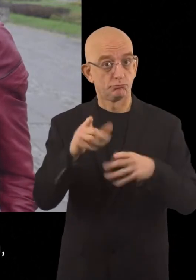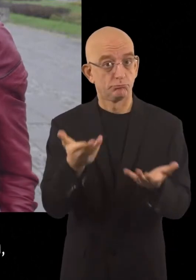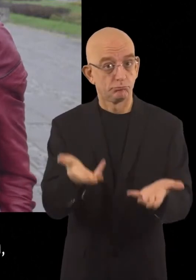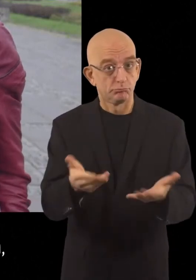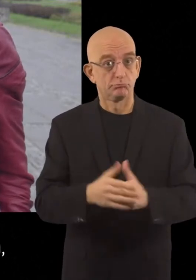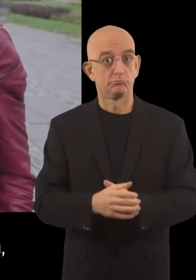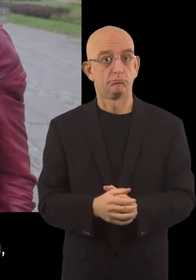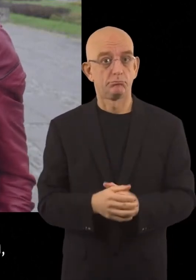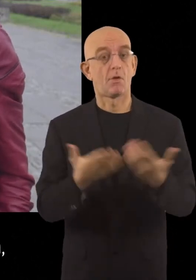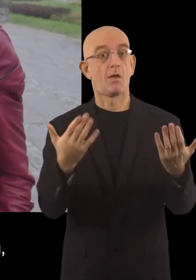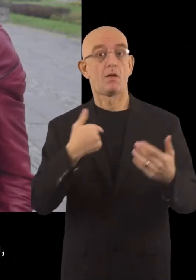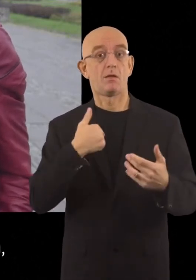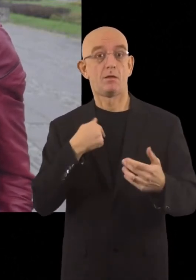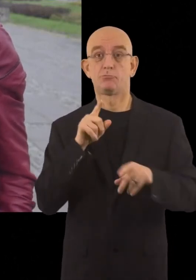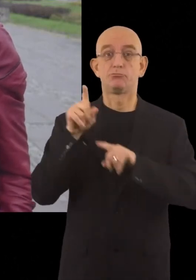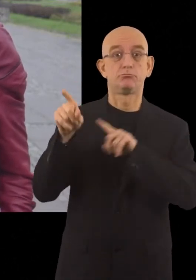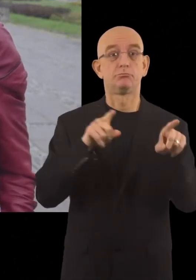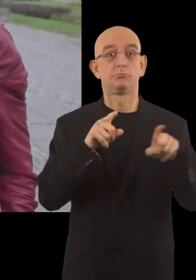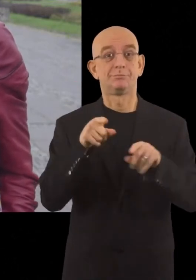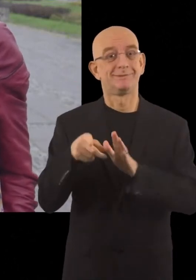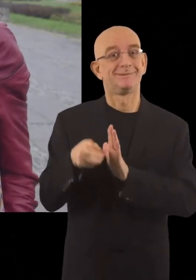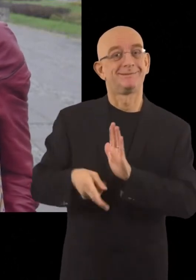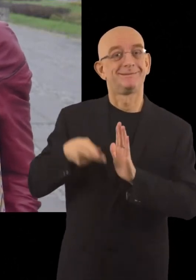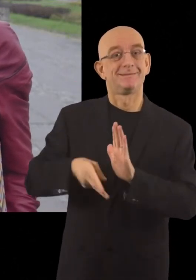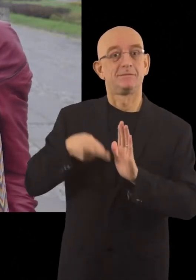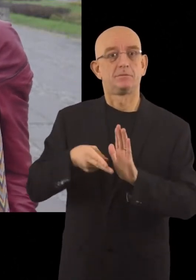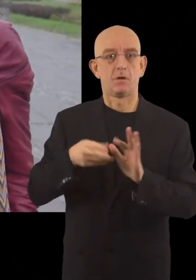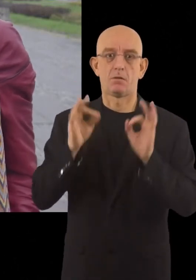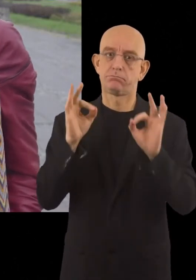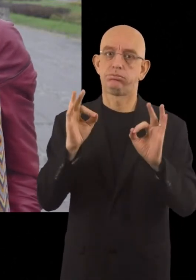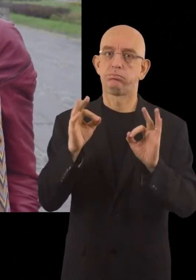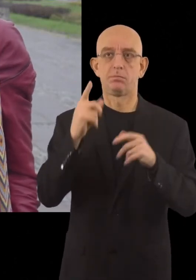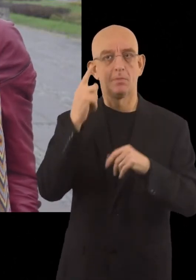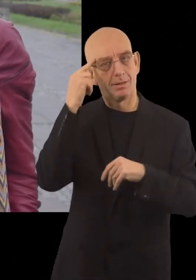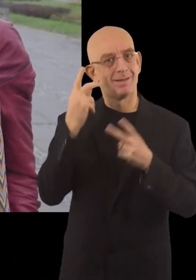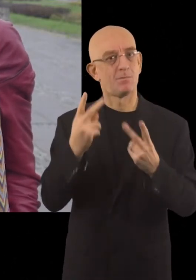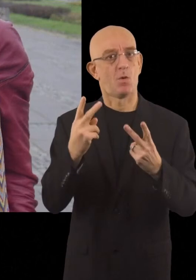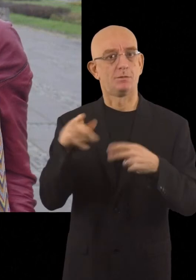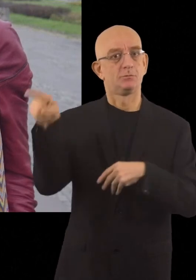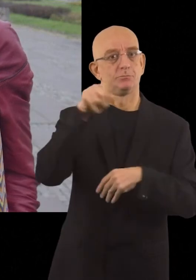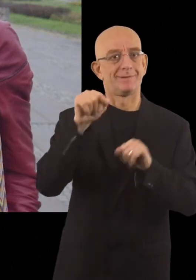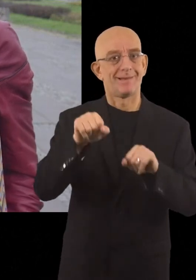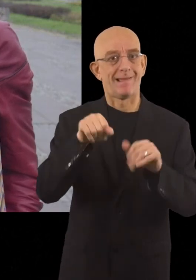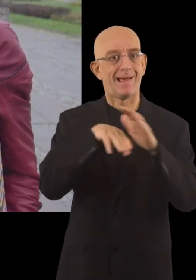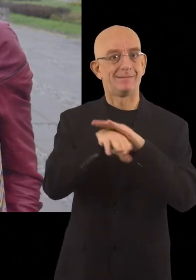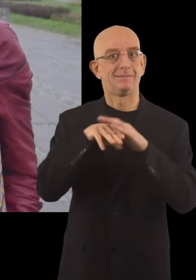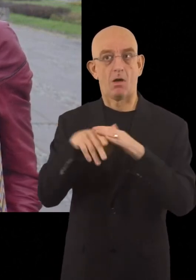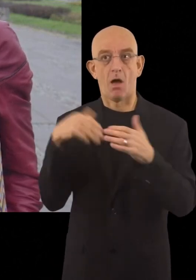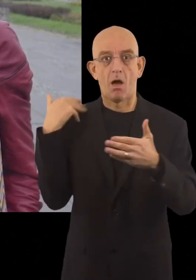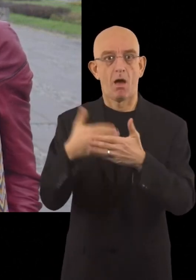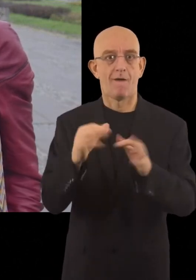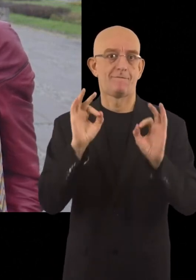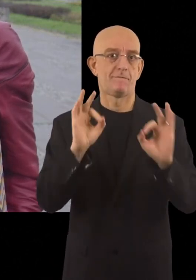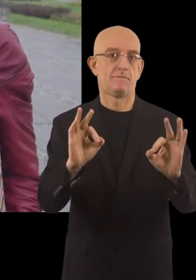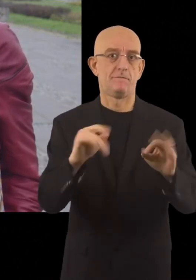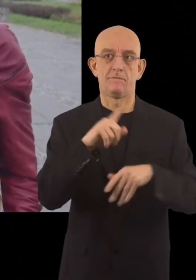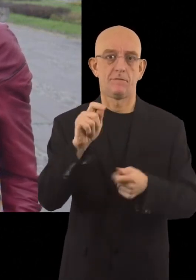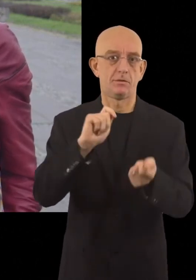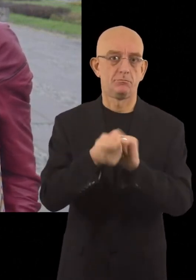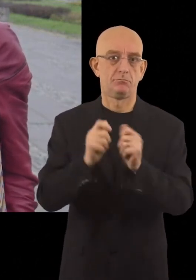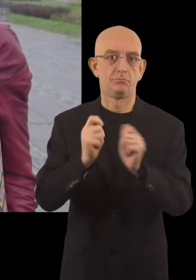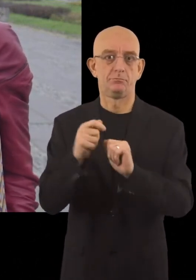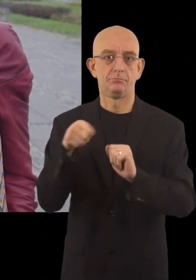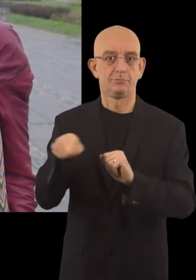Jeśli chodzi o podróże poza miasto, When it comes to travelling out of town, the train stations are really important. They are more and more